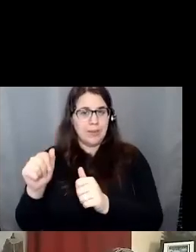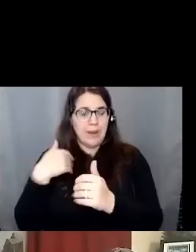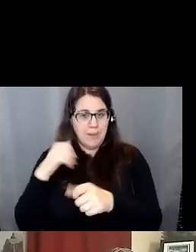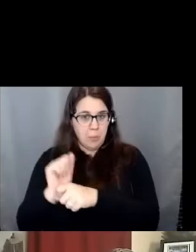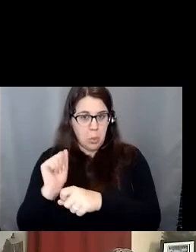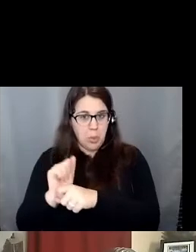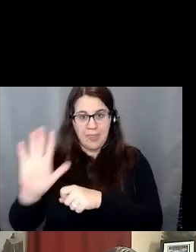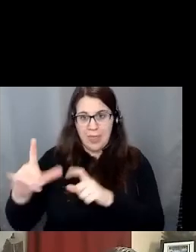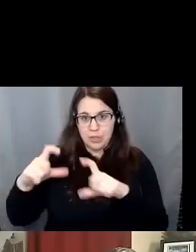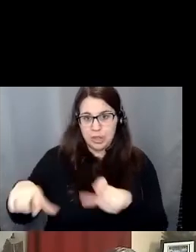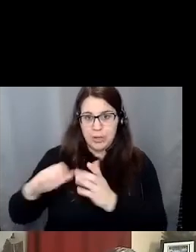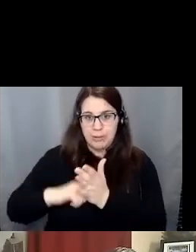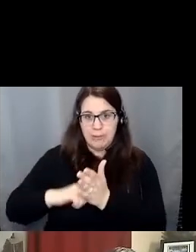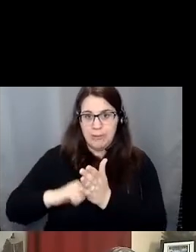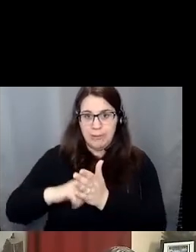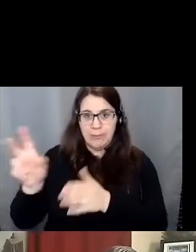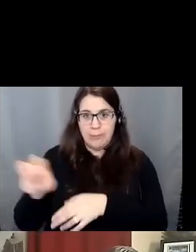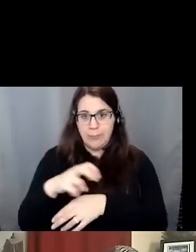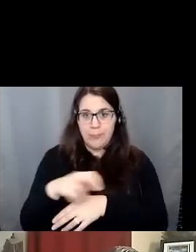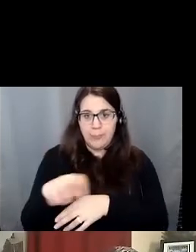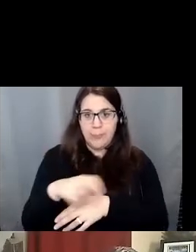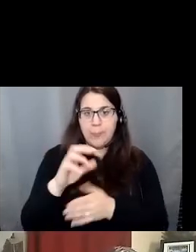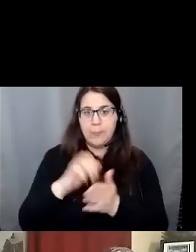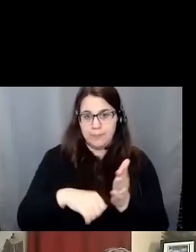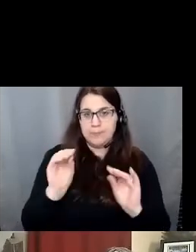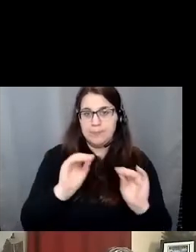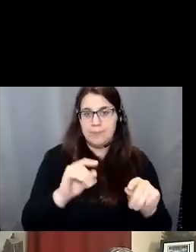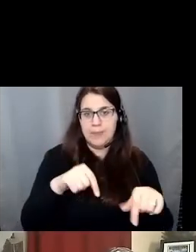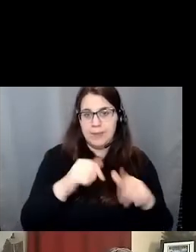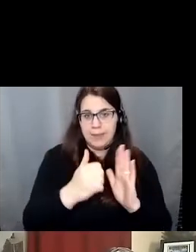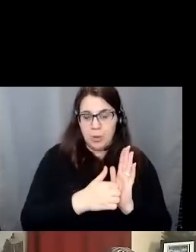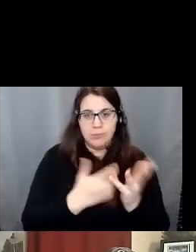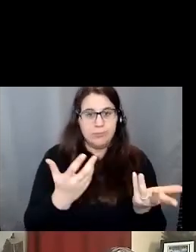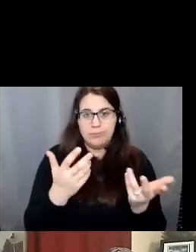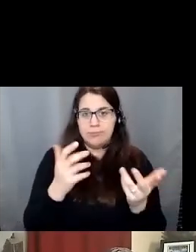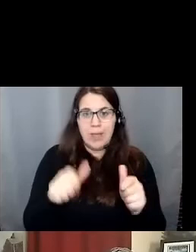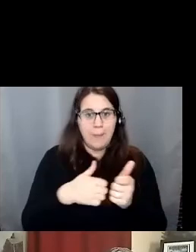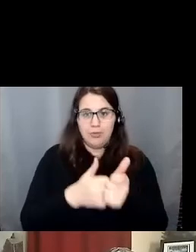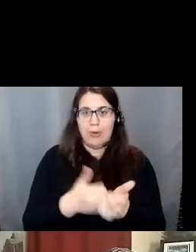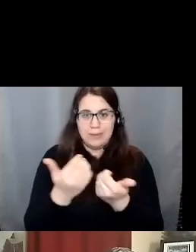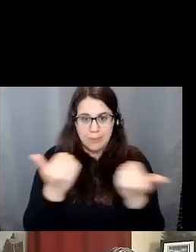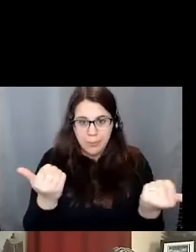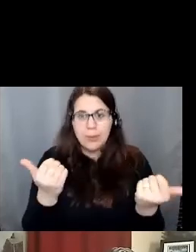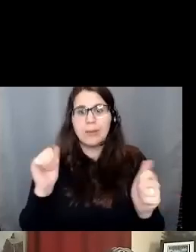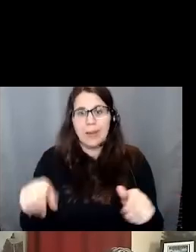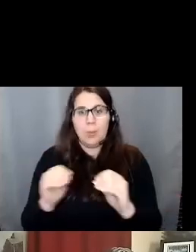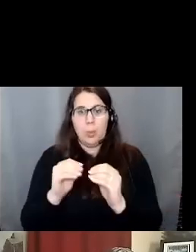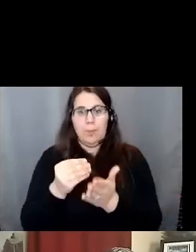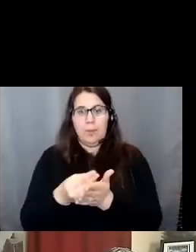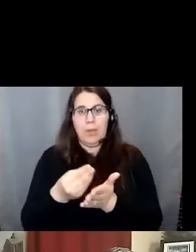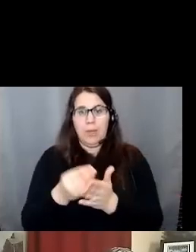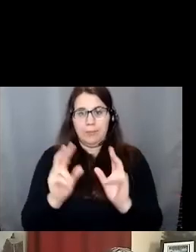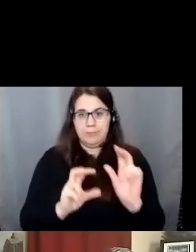their employment income to the account. They can be tracked separately and they can contribute more money. You can